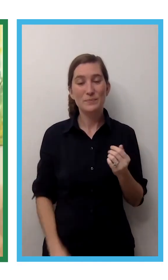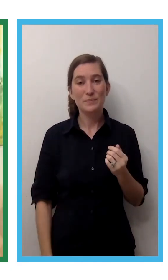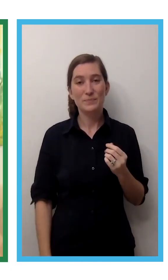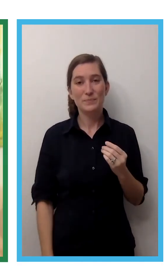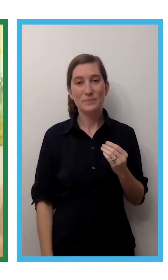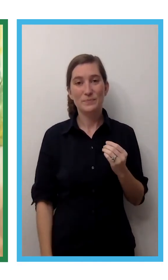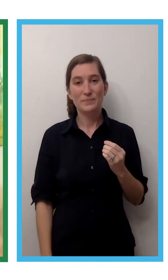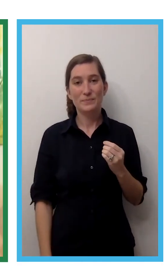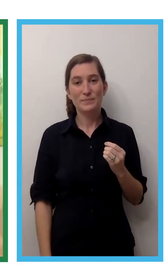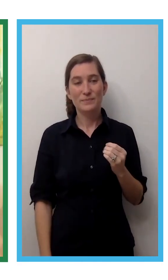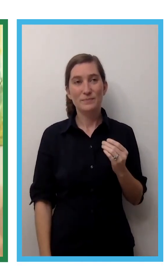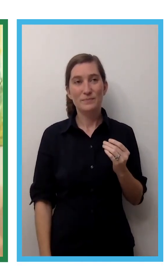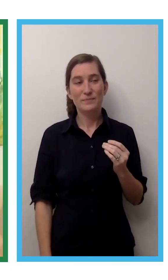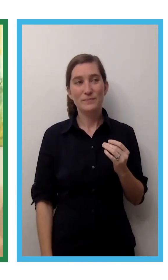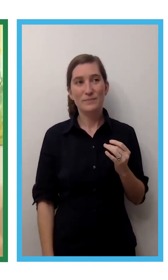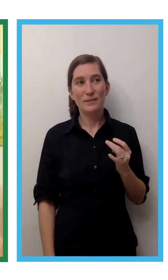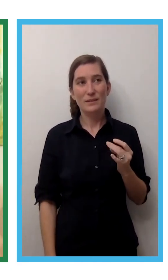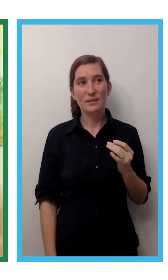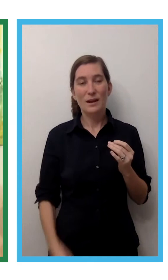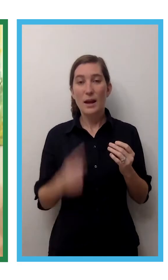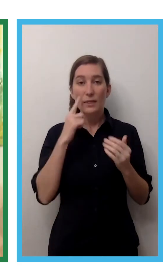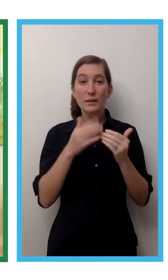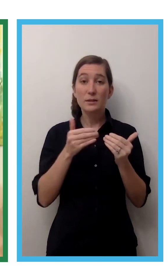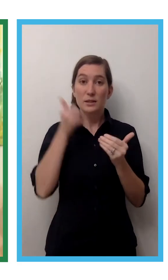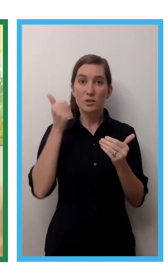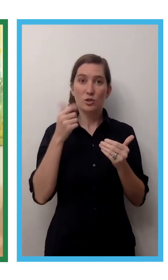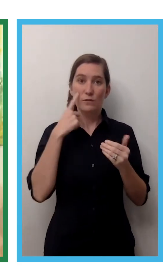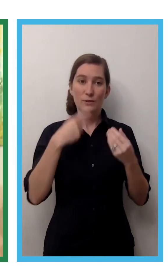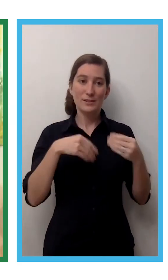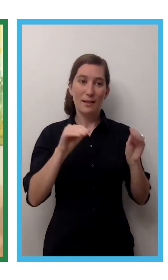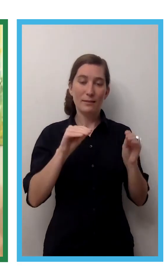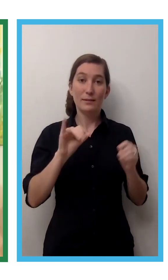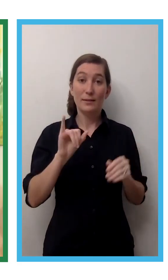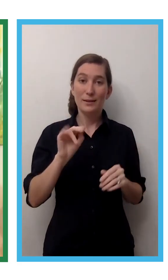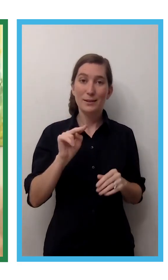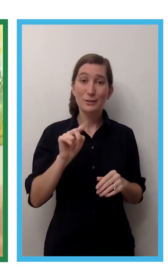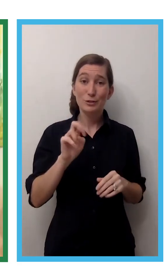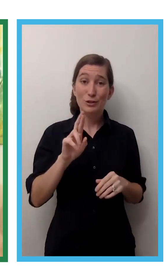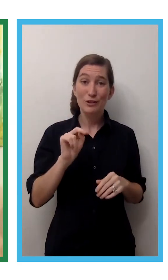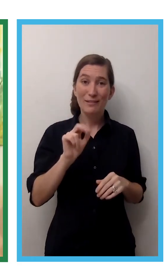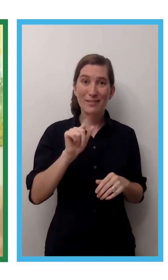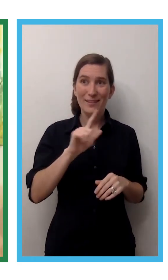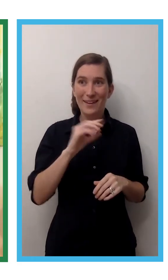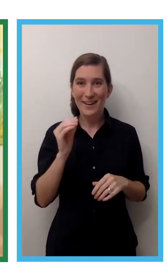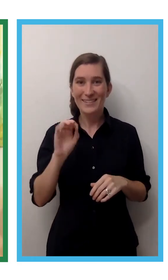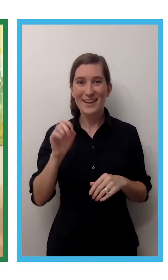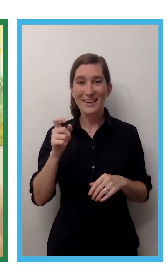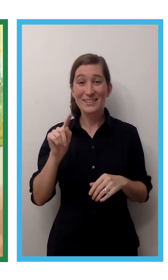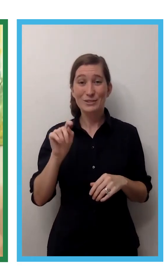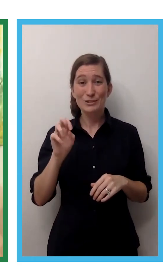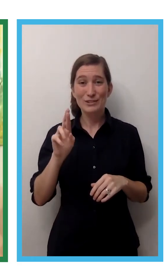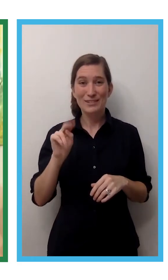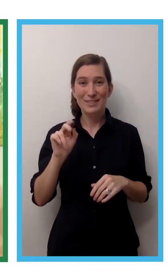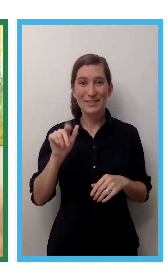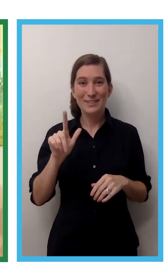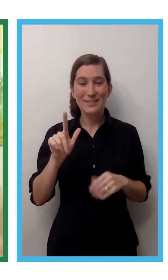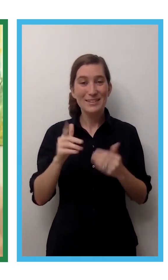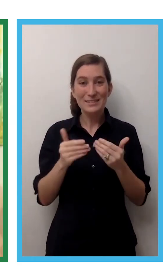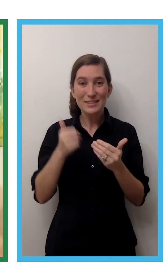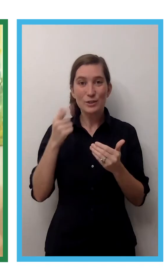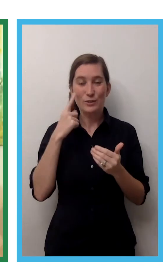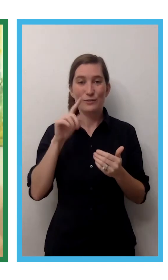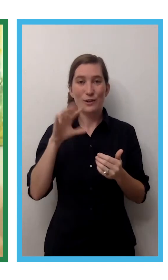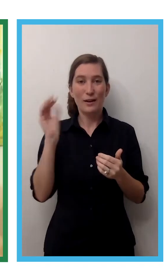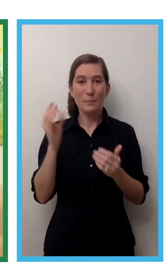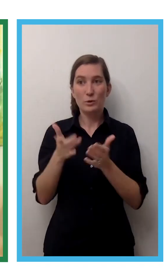as externally. It's a lot easier for a company to go get funding for something that they want to do